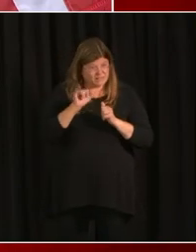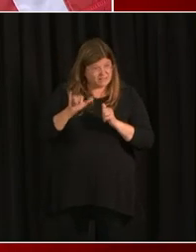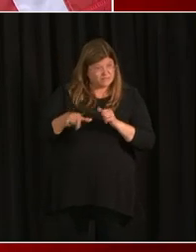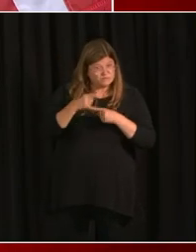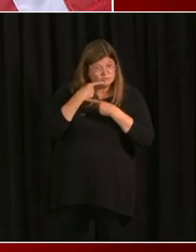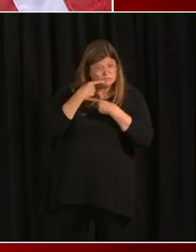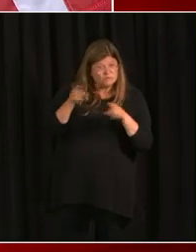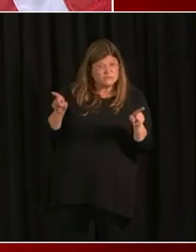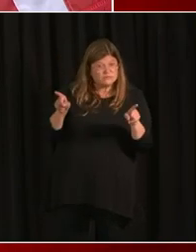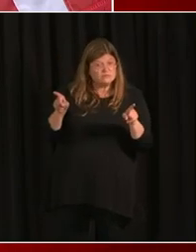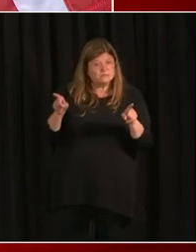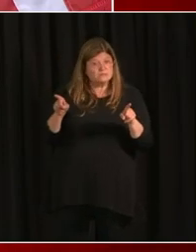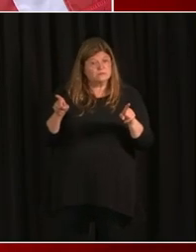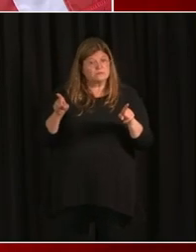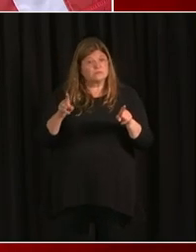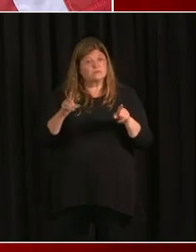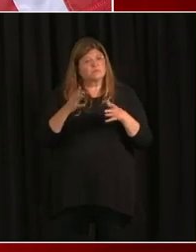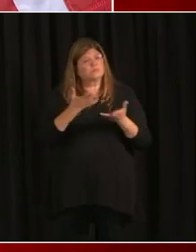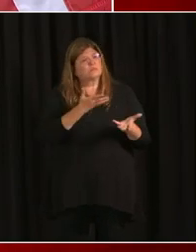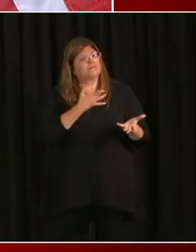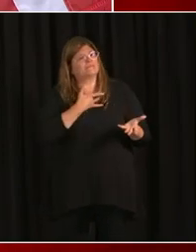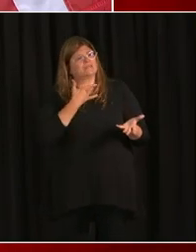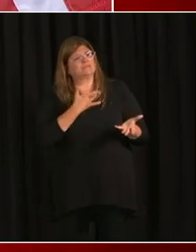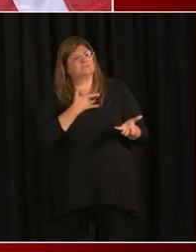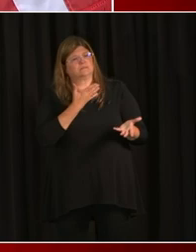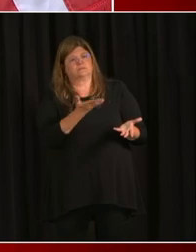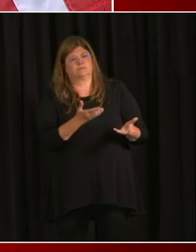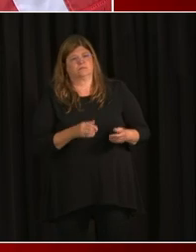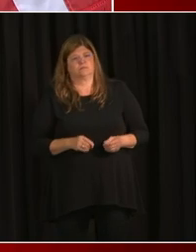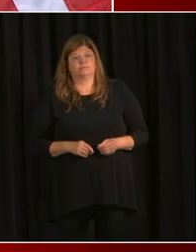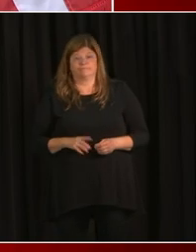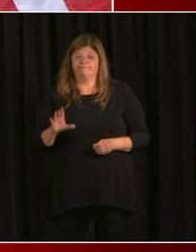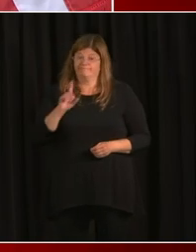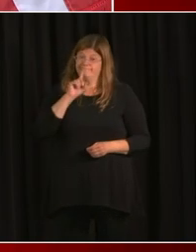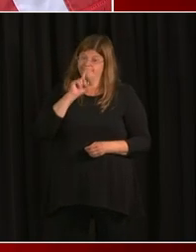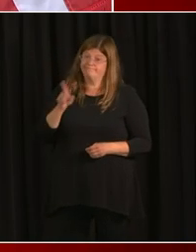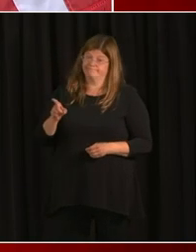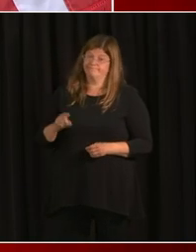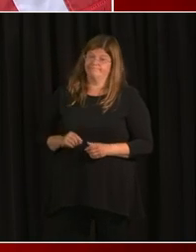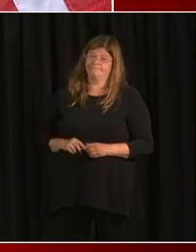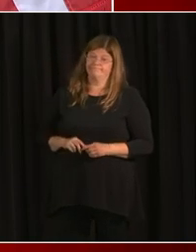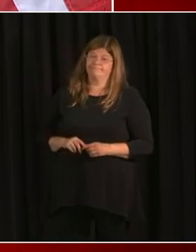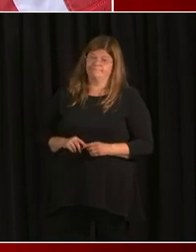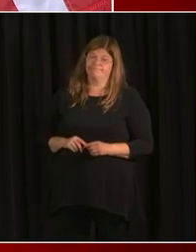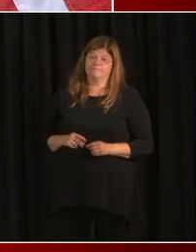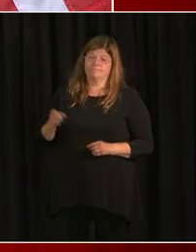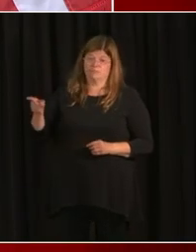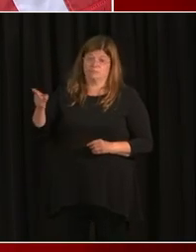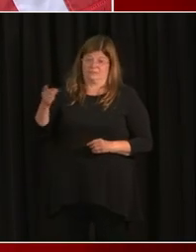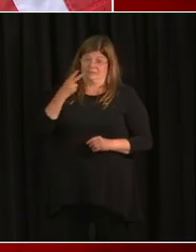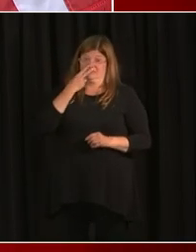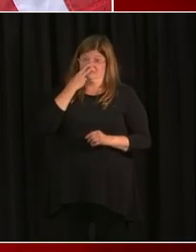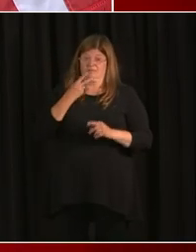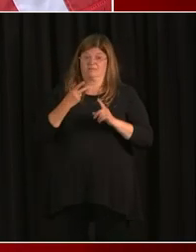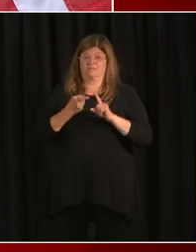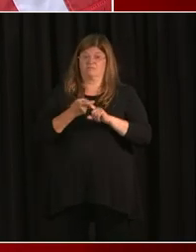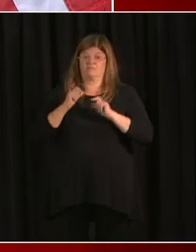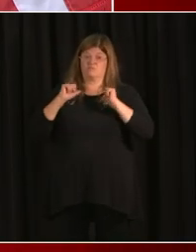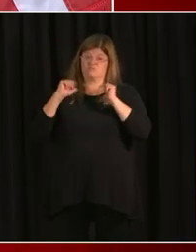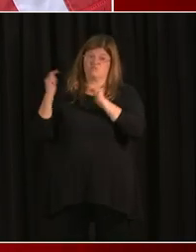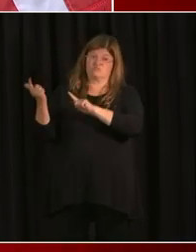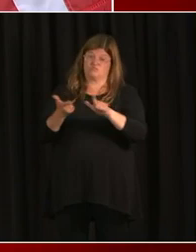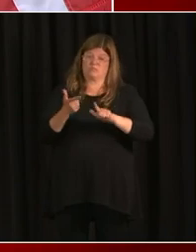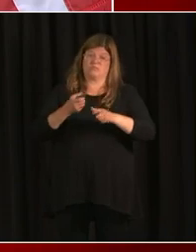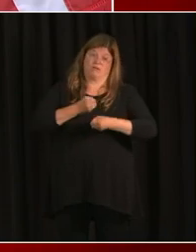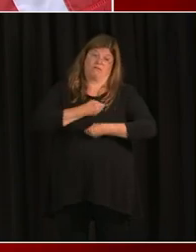weigh in on what that was like? Sure. So I think you've seen from all of the outpouring of